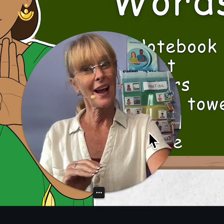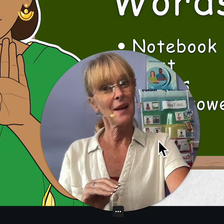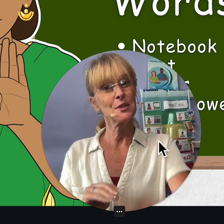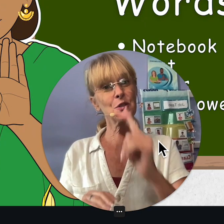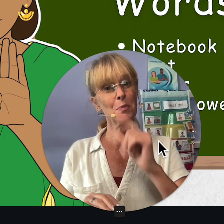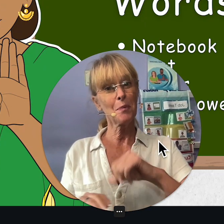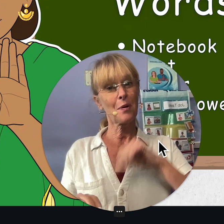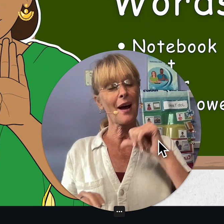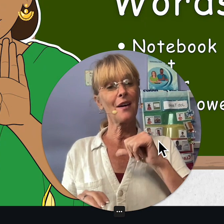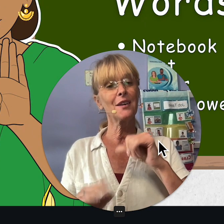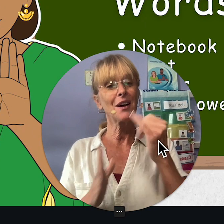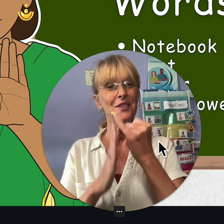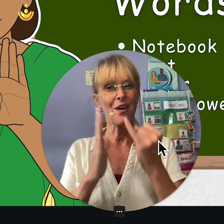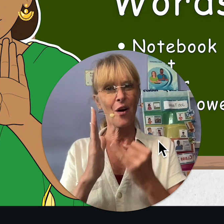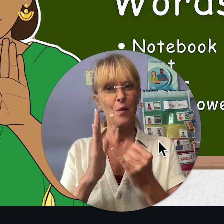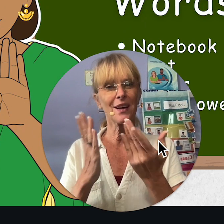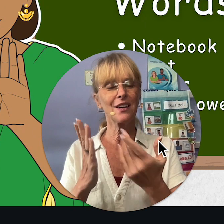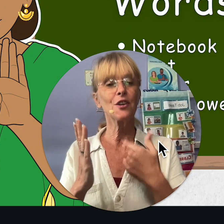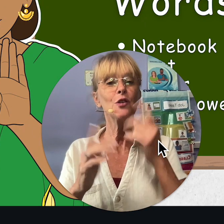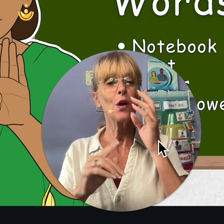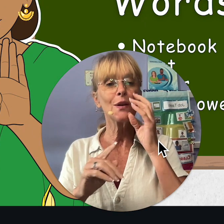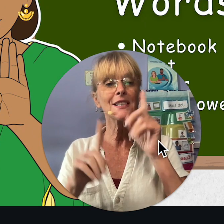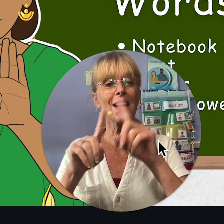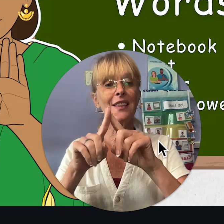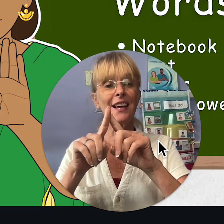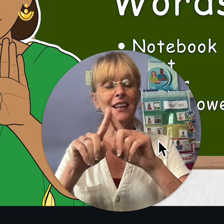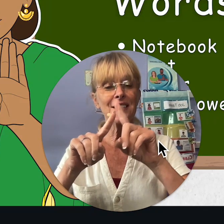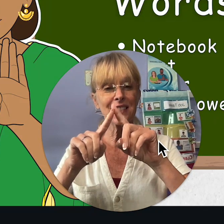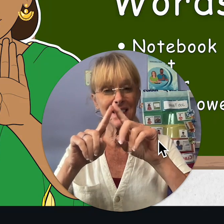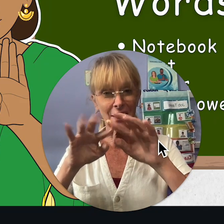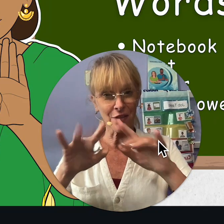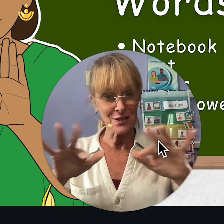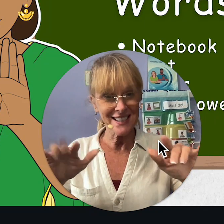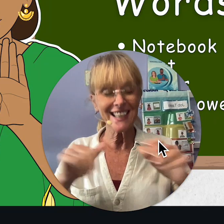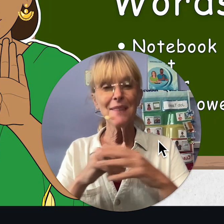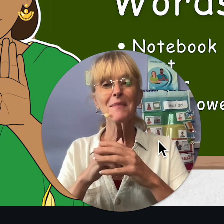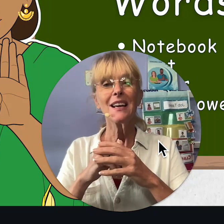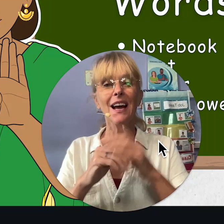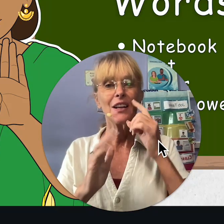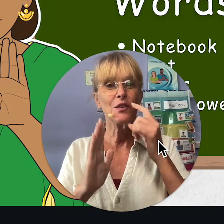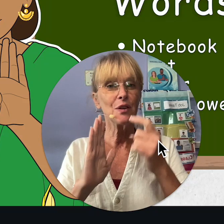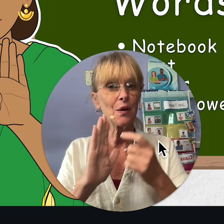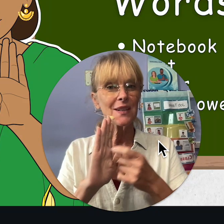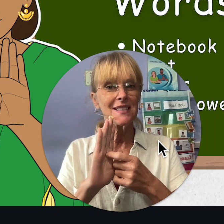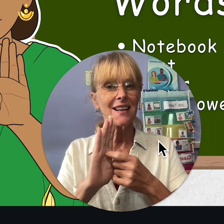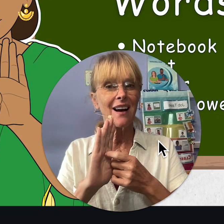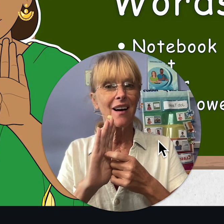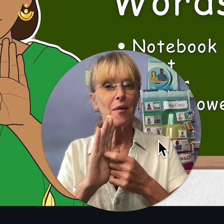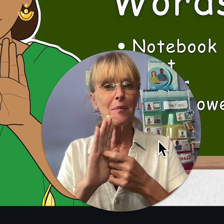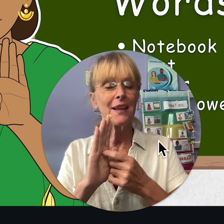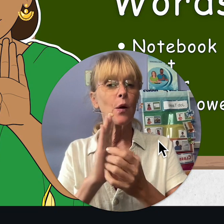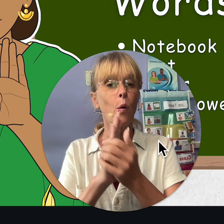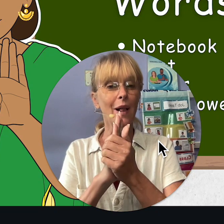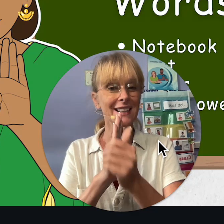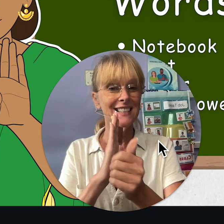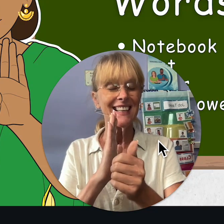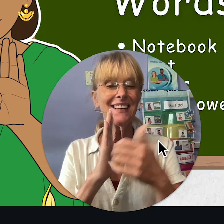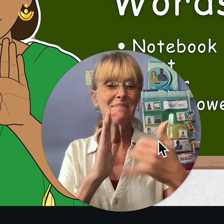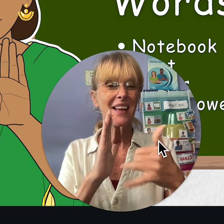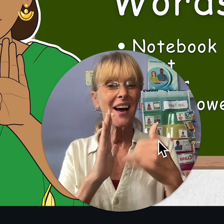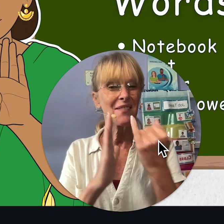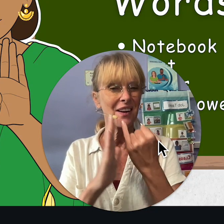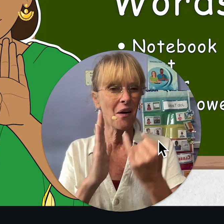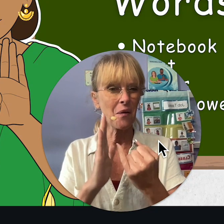the way, I'm super proud of the artwork here. You notice the diversity, and you notice the